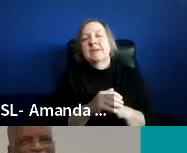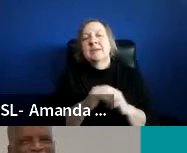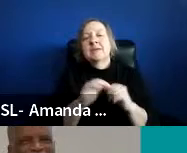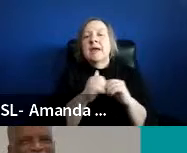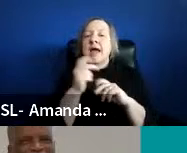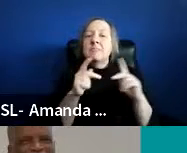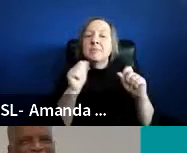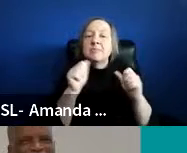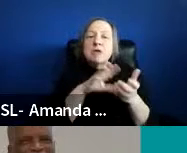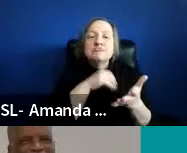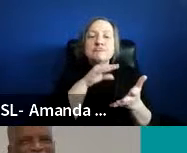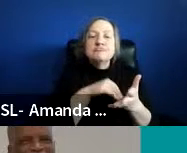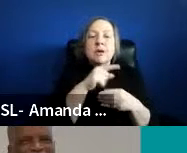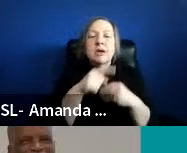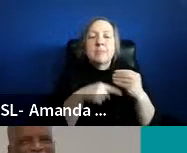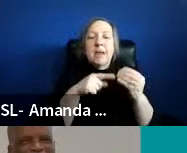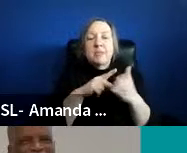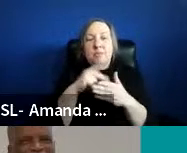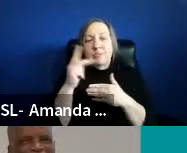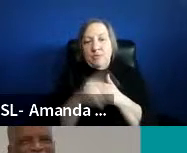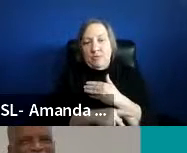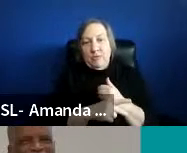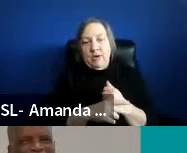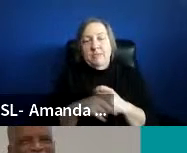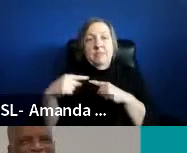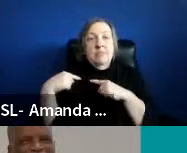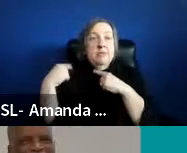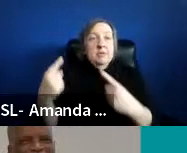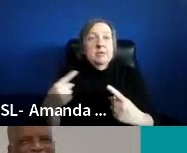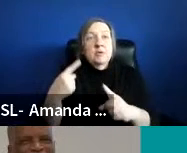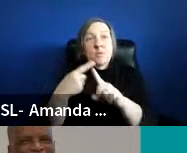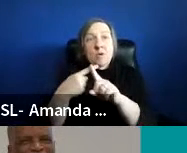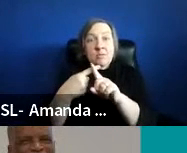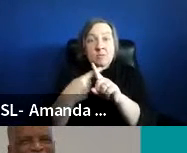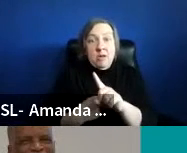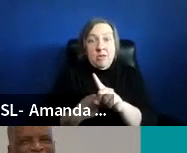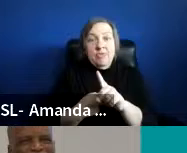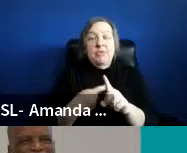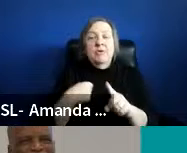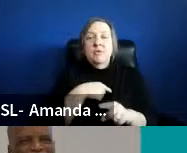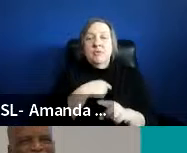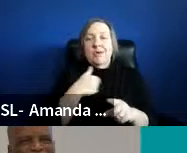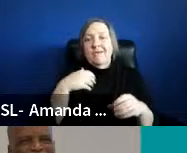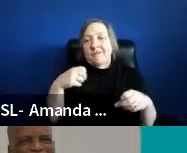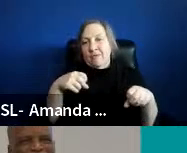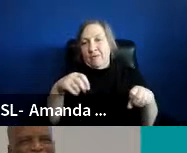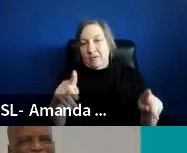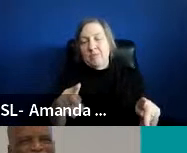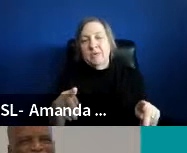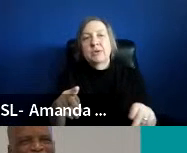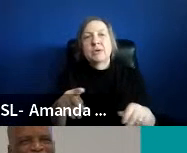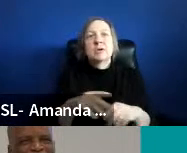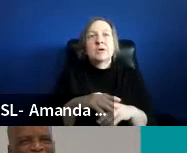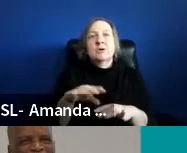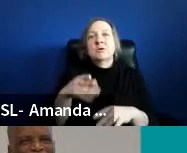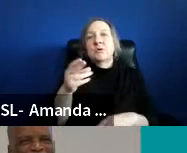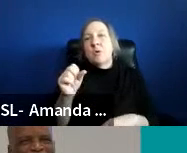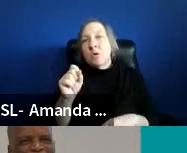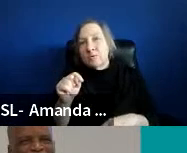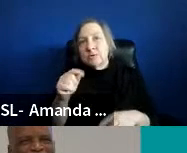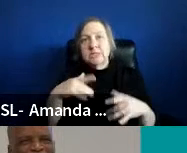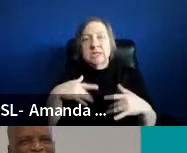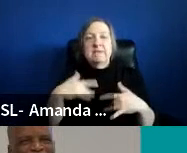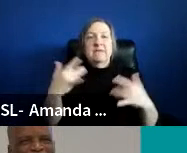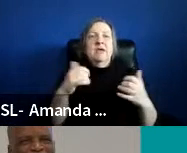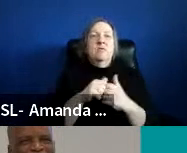get educated on the program. And in the last month we've had the opportunity to host an event with